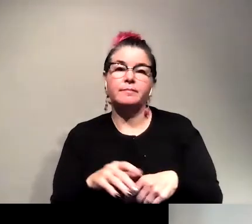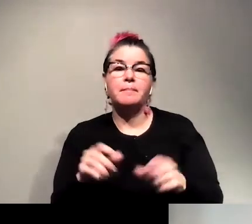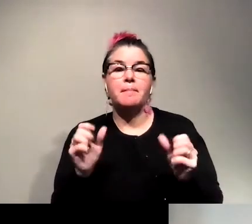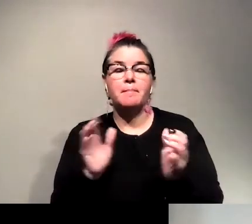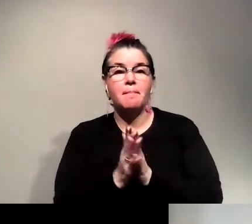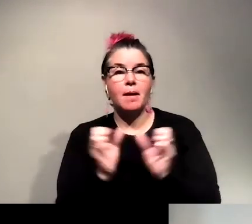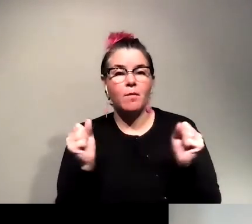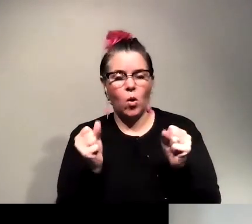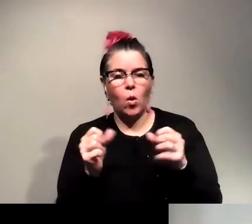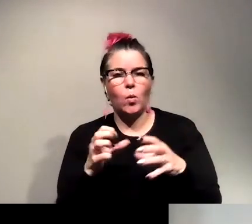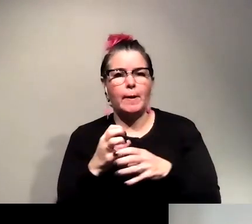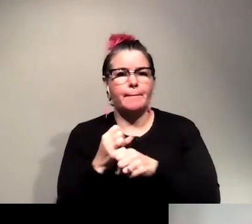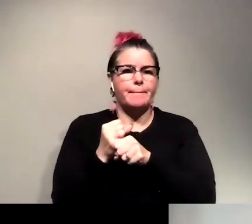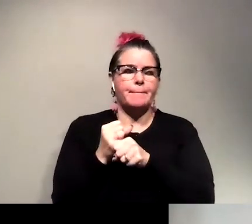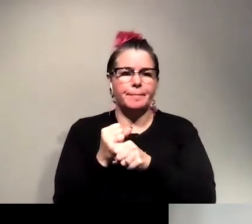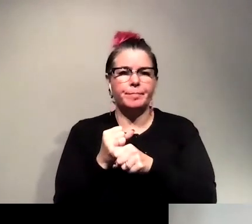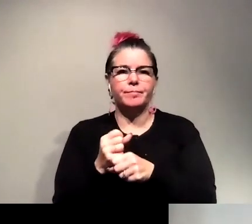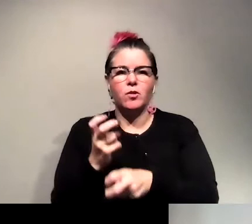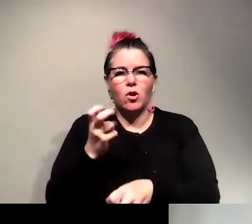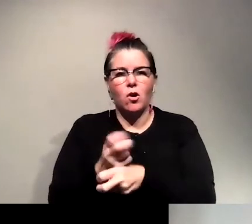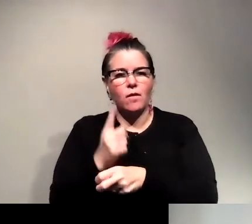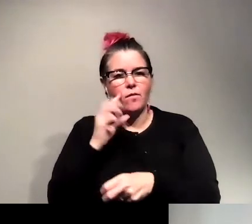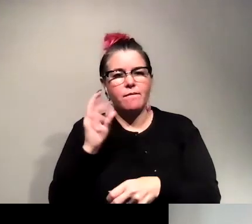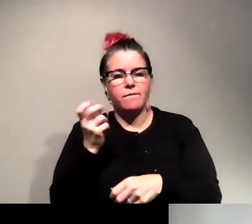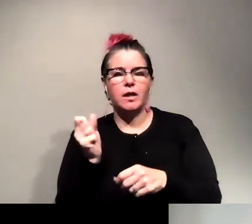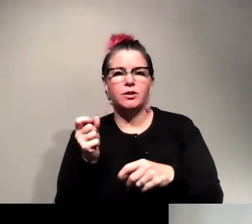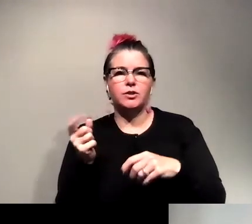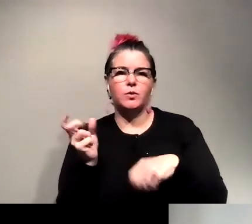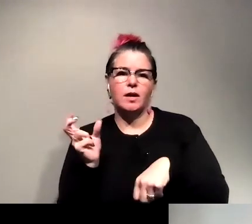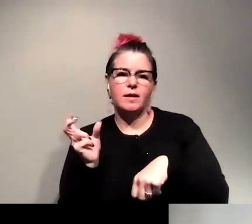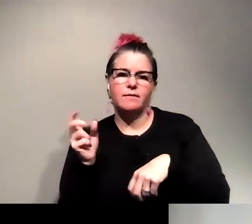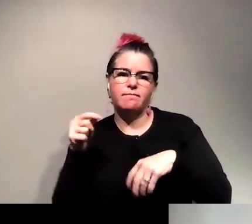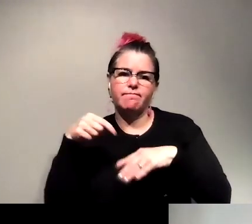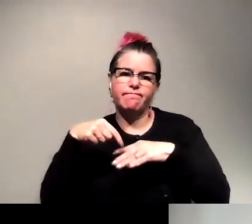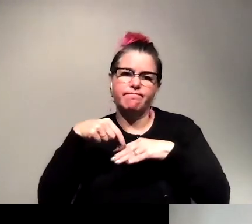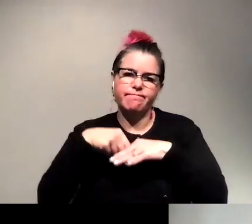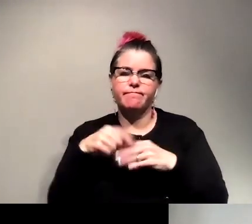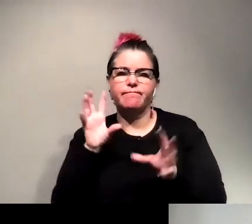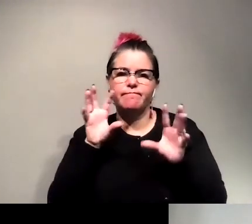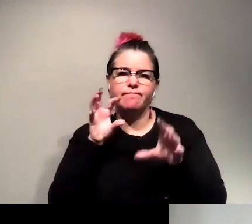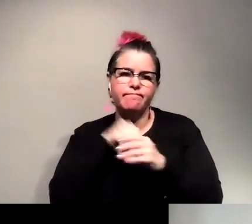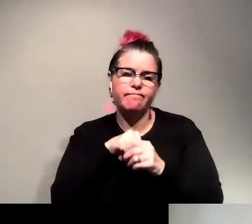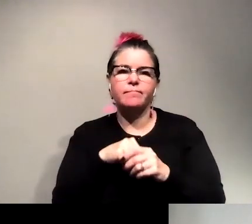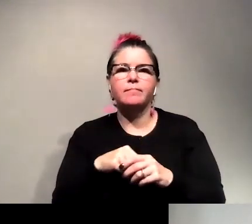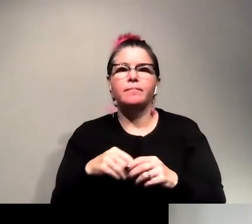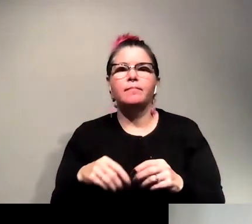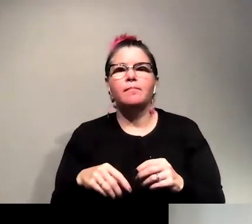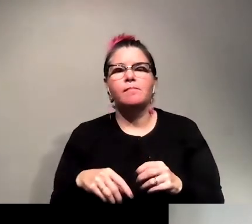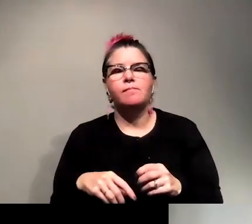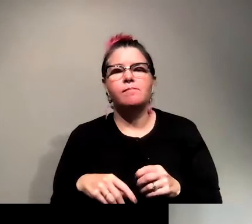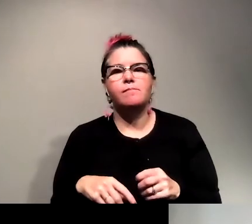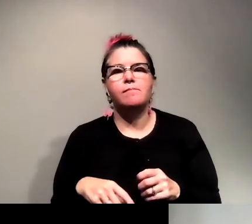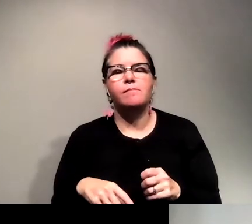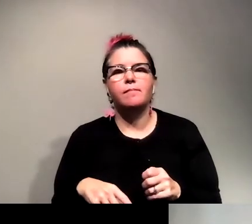kind of tightens up. And so it makes it harder for the fungus to infect if it's a fungus that is infecting directly through like